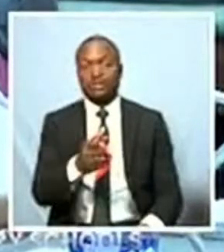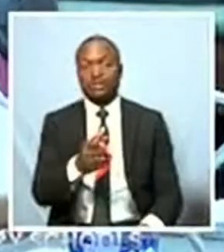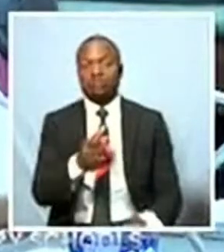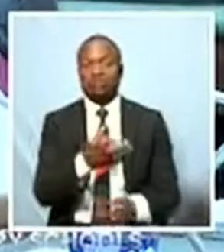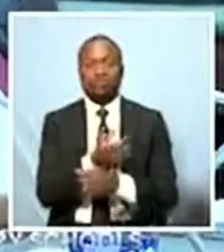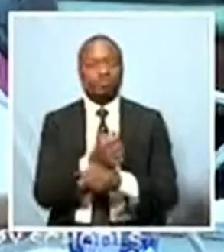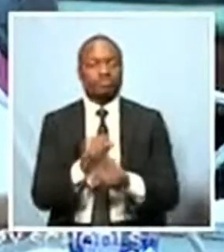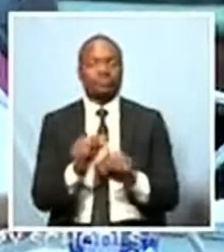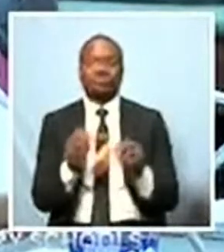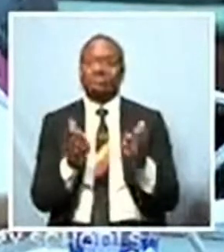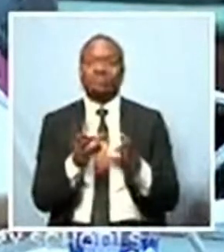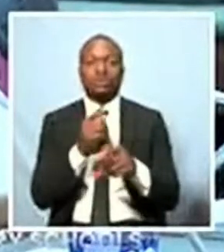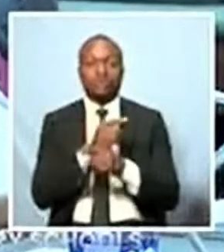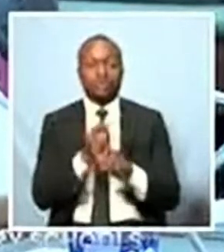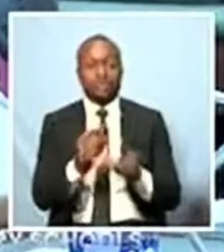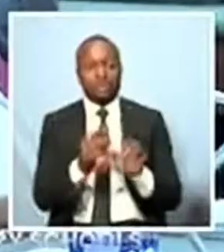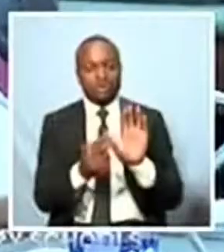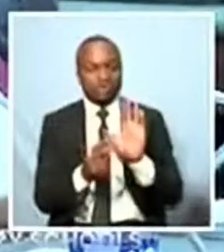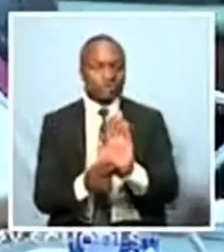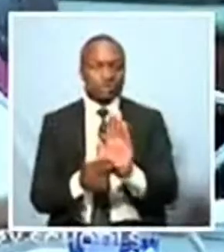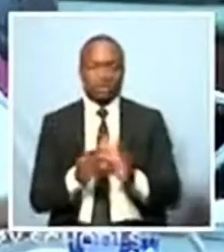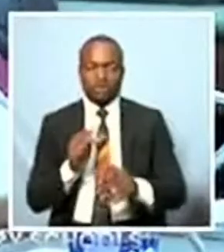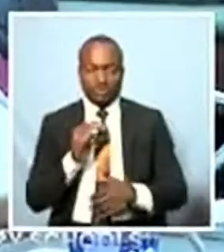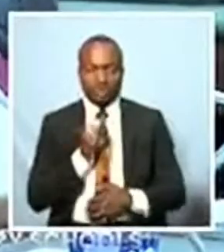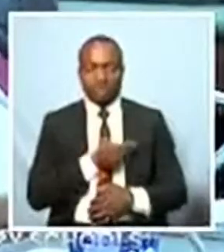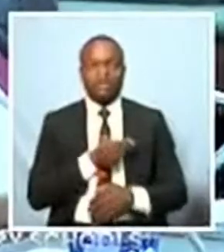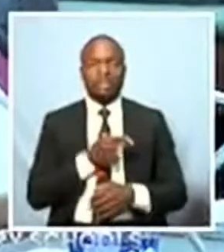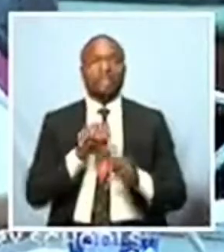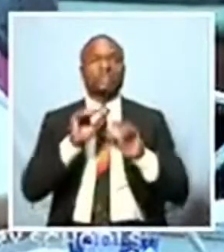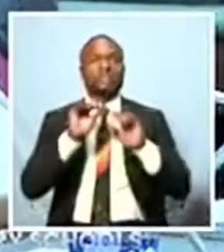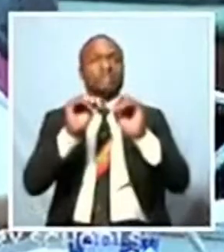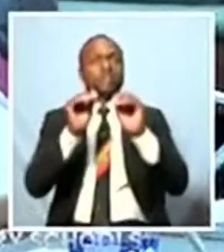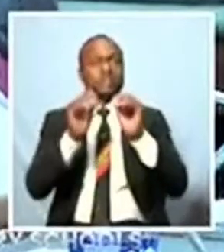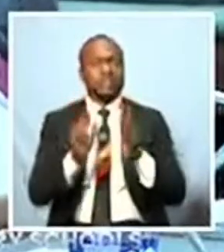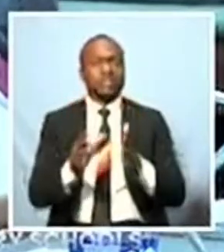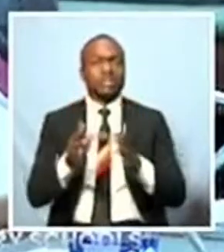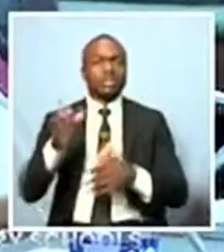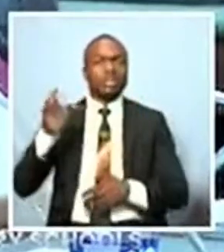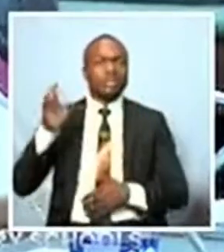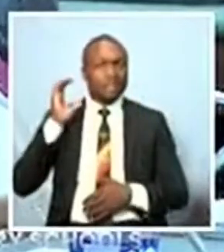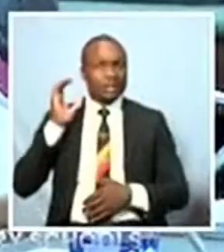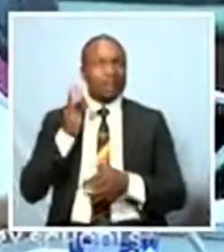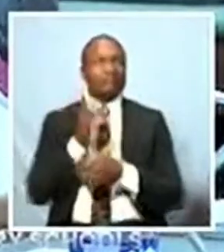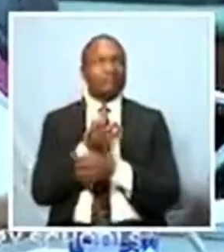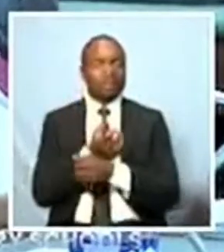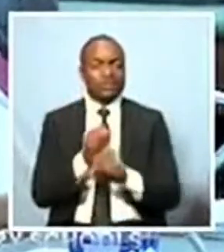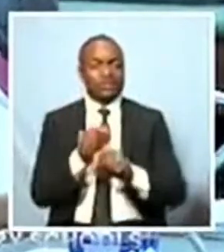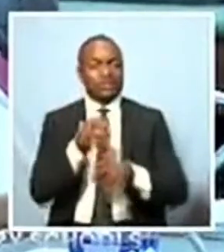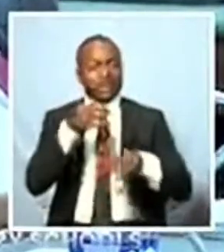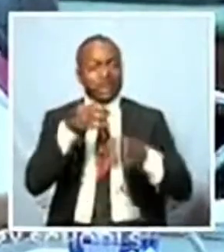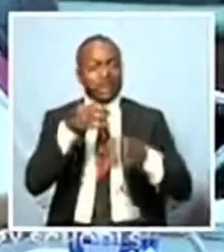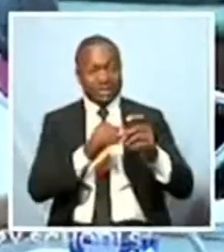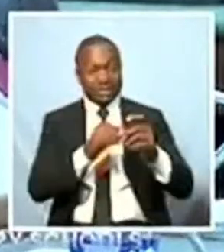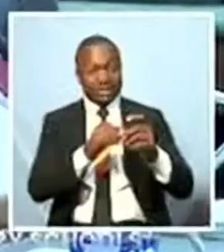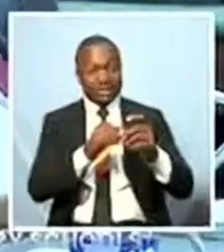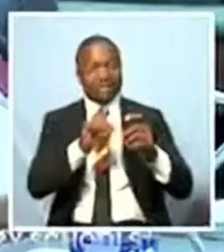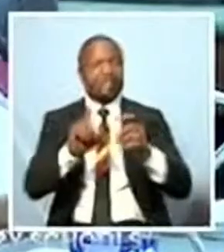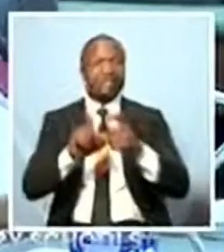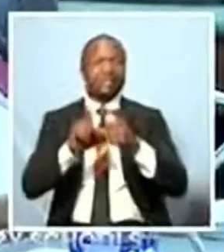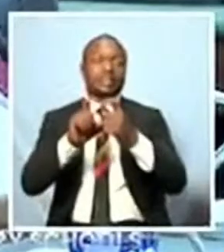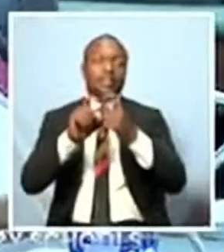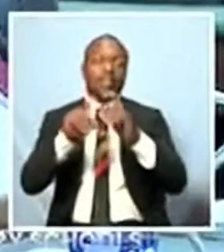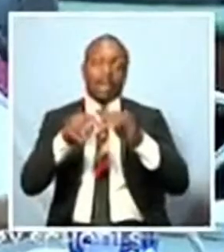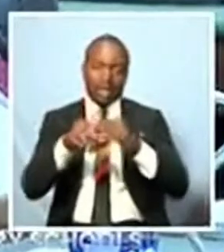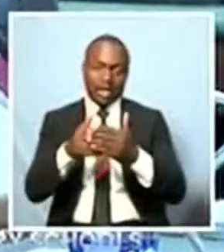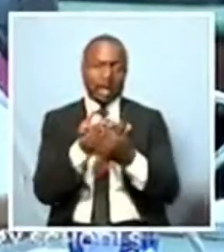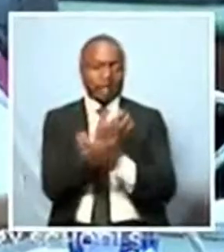you've just outlined to us teacher capacity gaps. If these are the challenges, so how do we